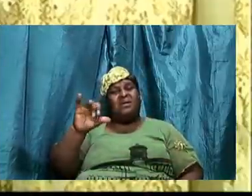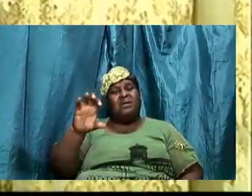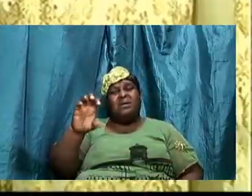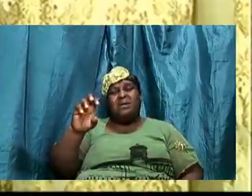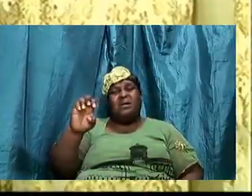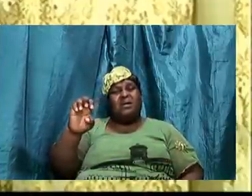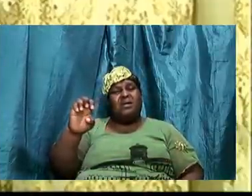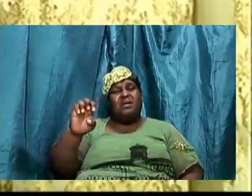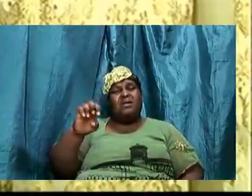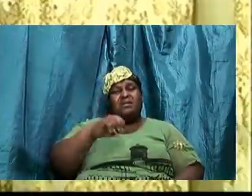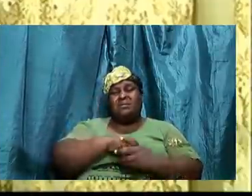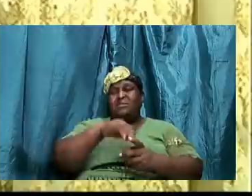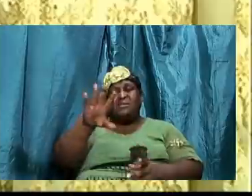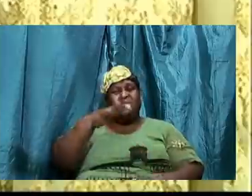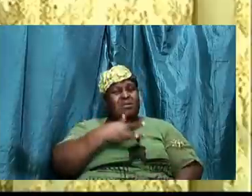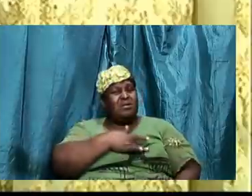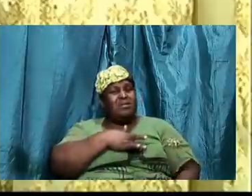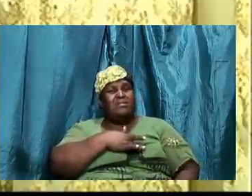heart,